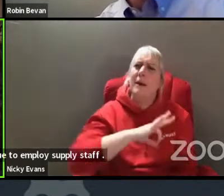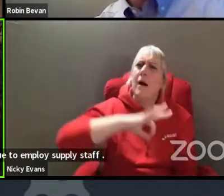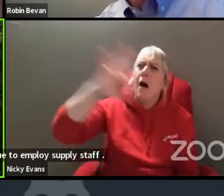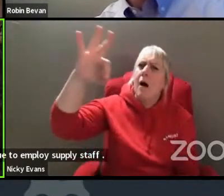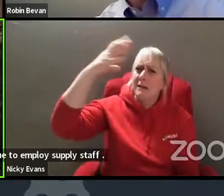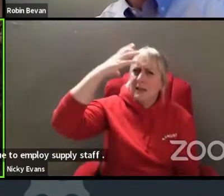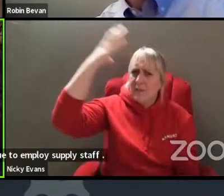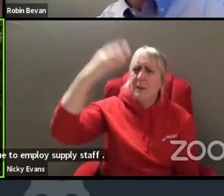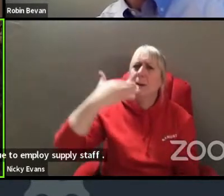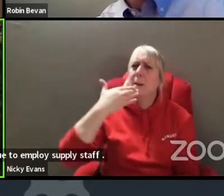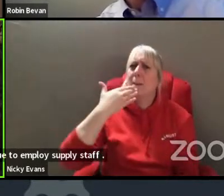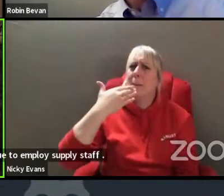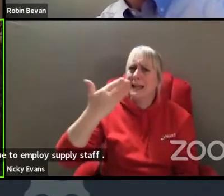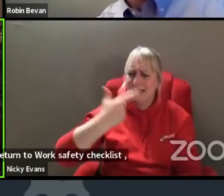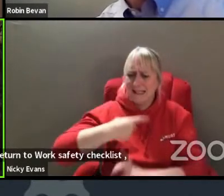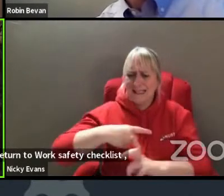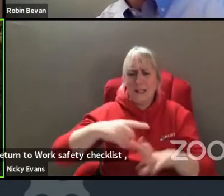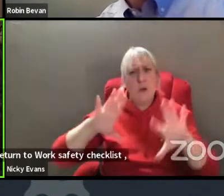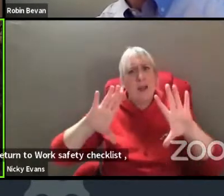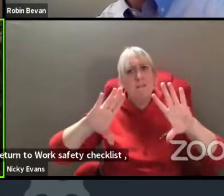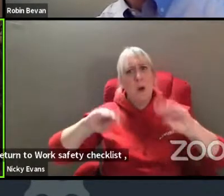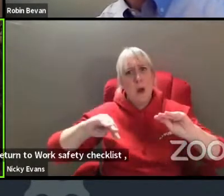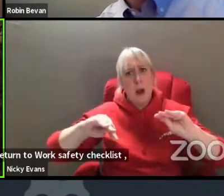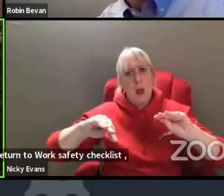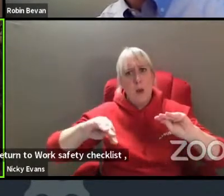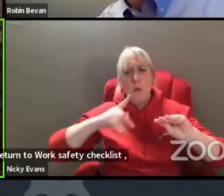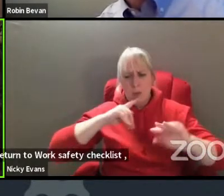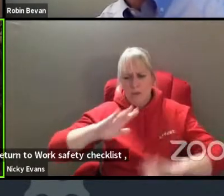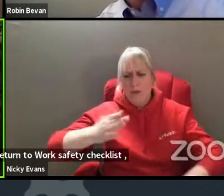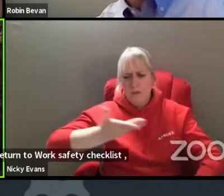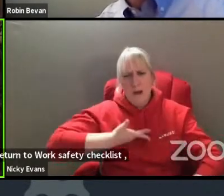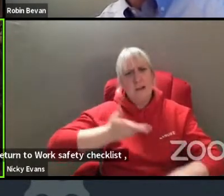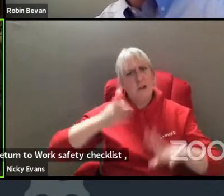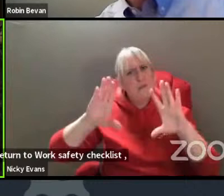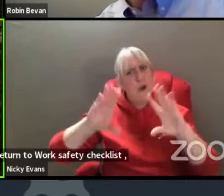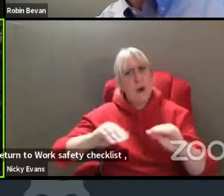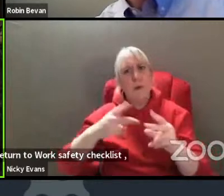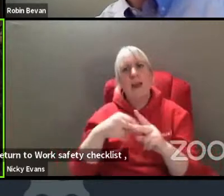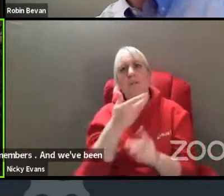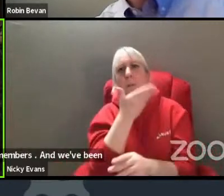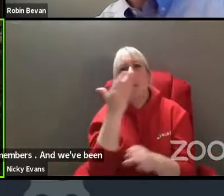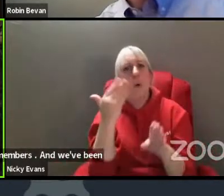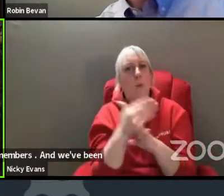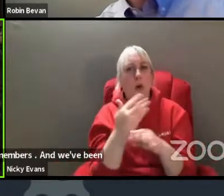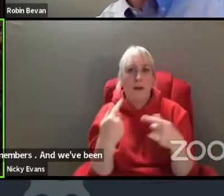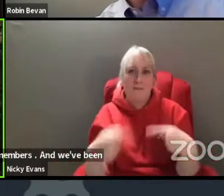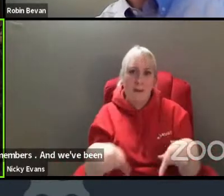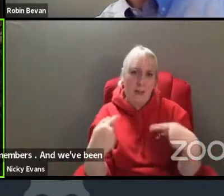right to be furloughed where work isn't available.